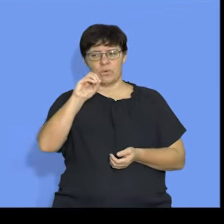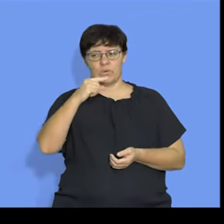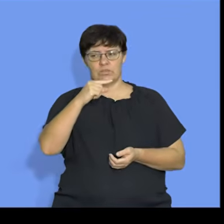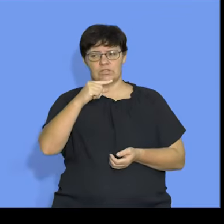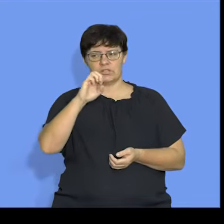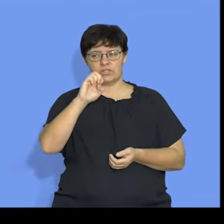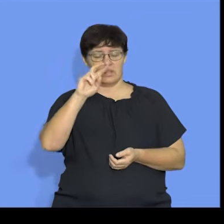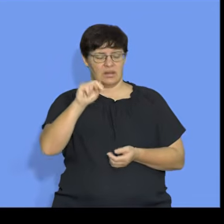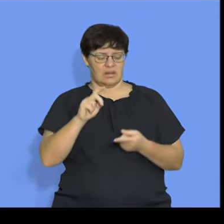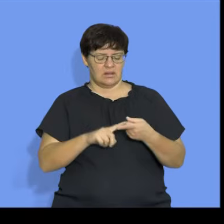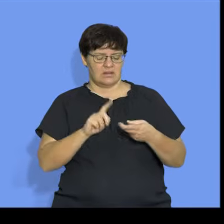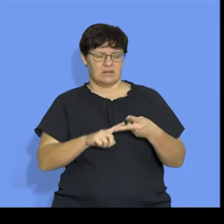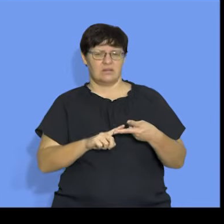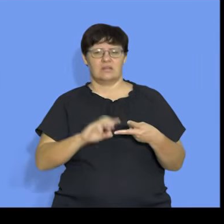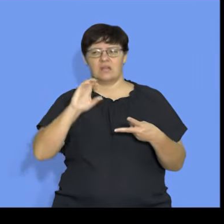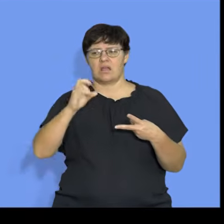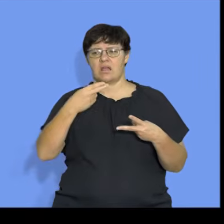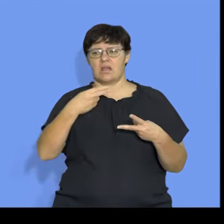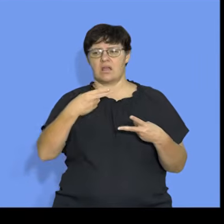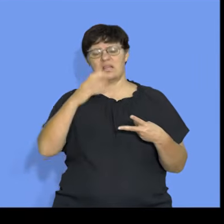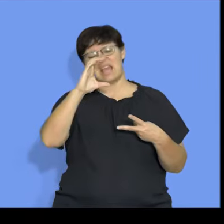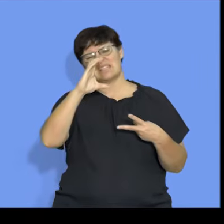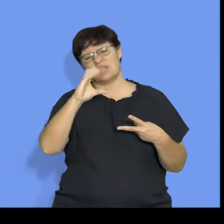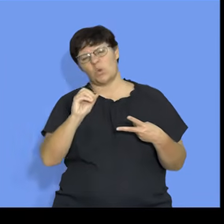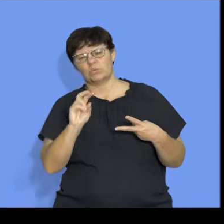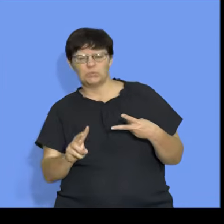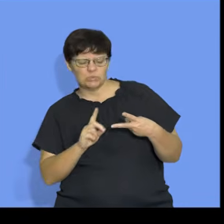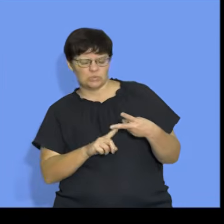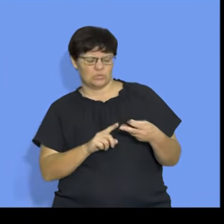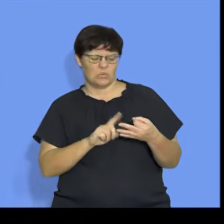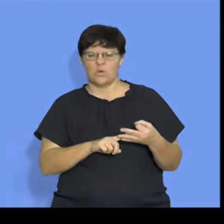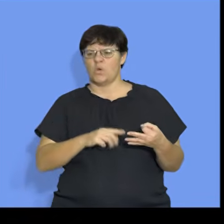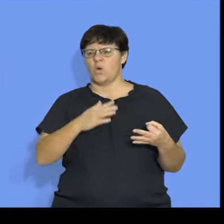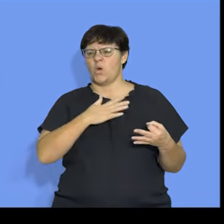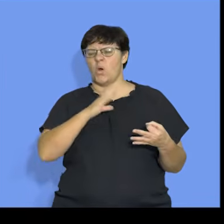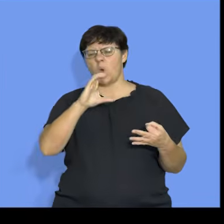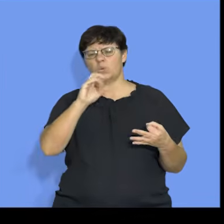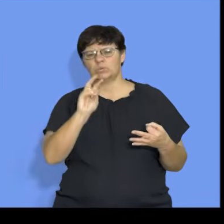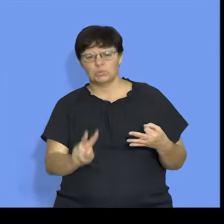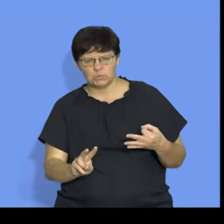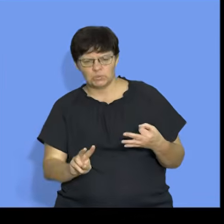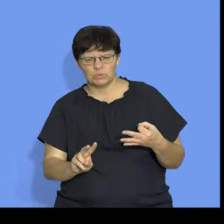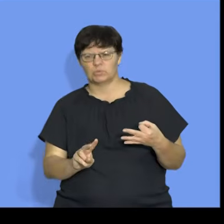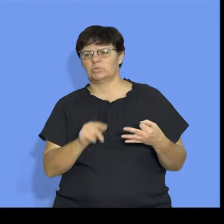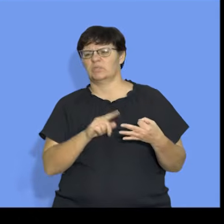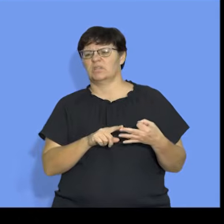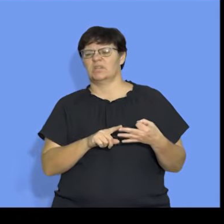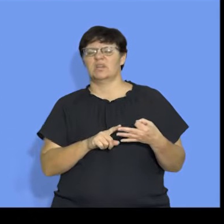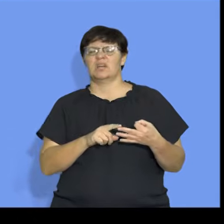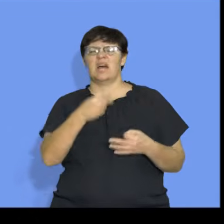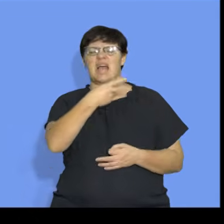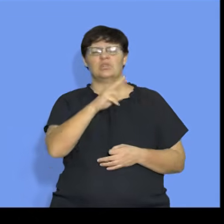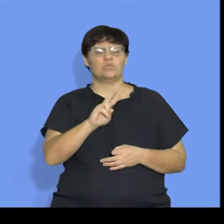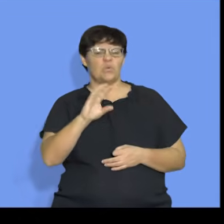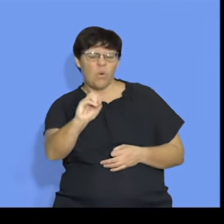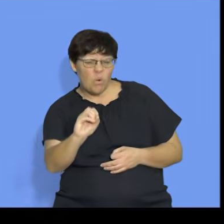carbon dioxide is one of them, oxygen was one of them. Don't know if you can remember, Water is one of them.